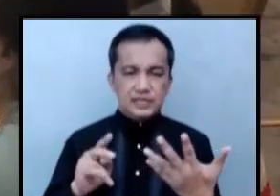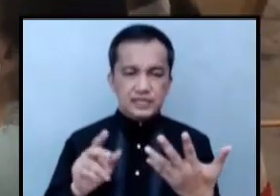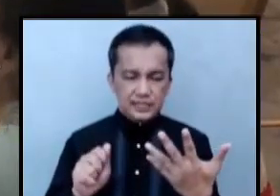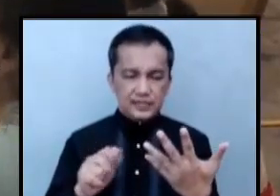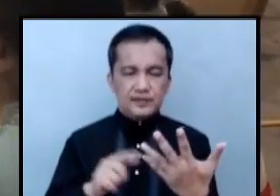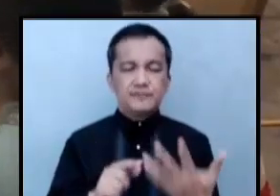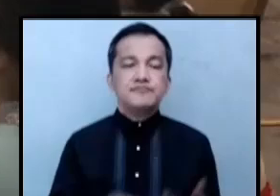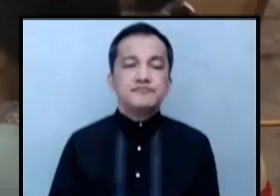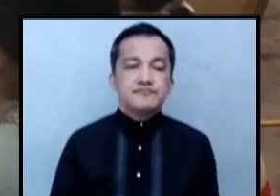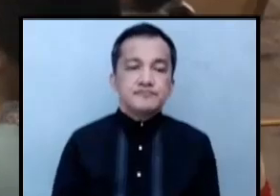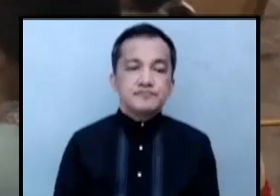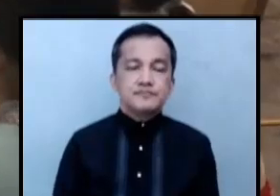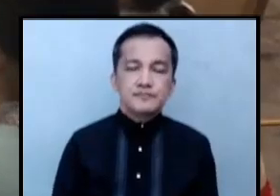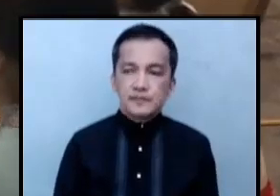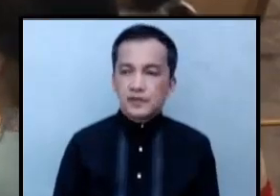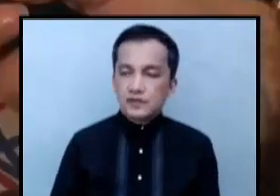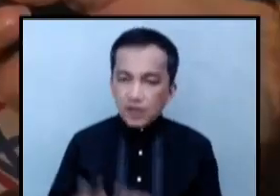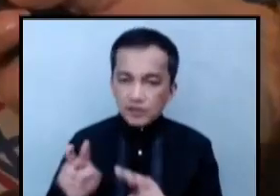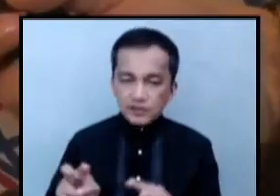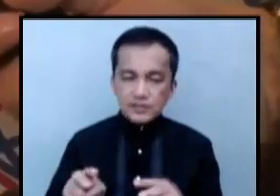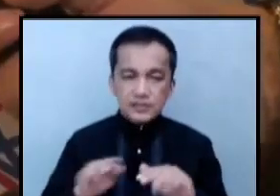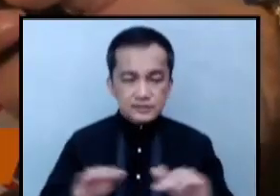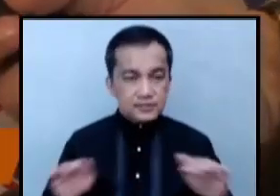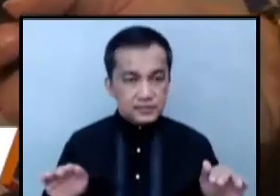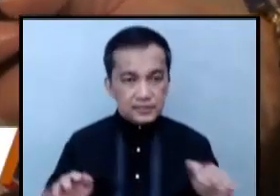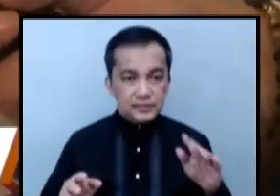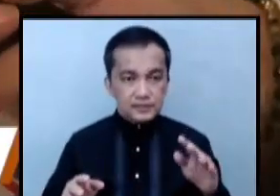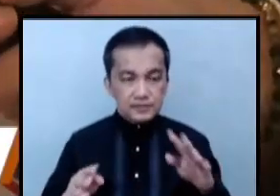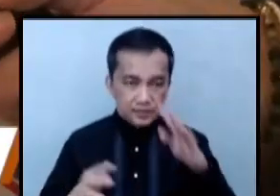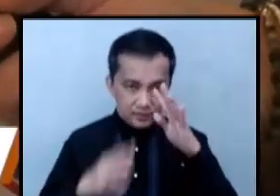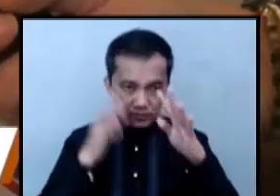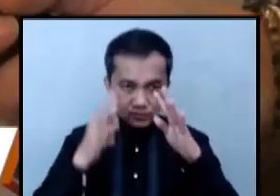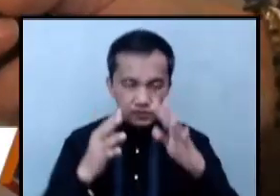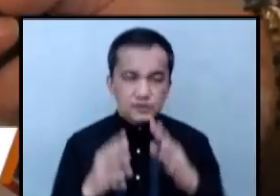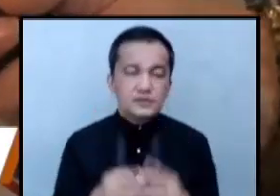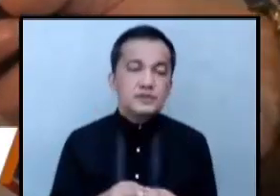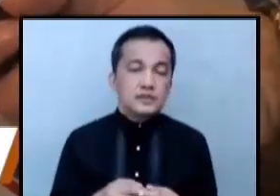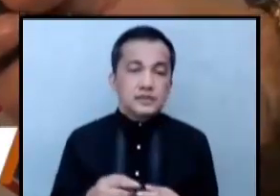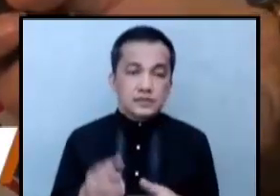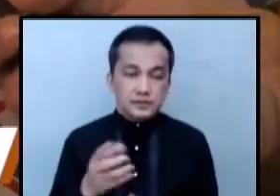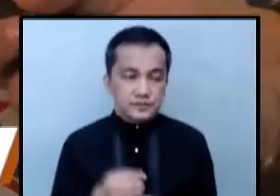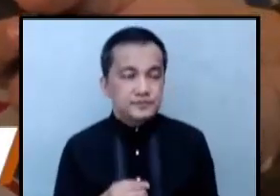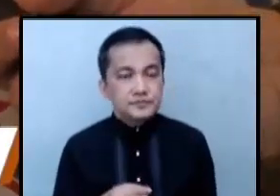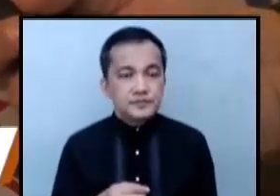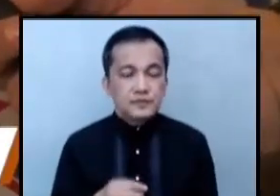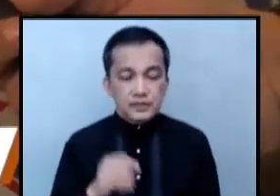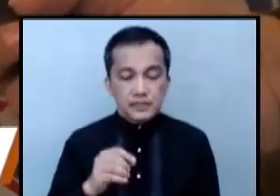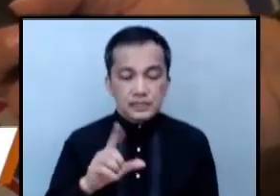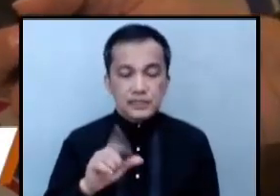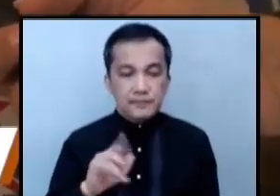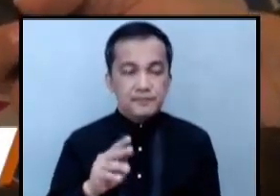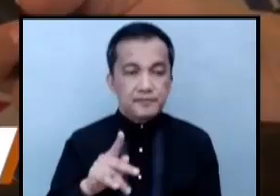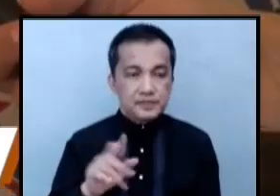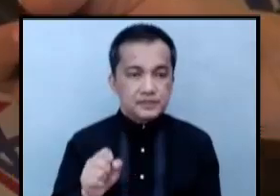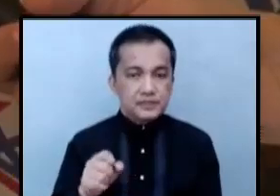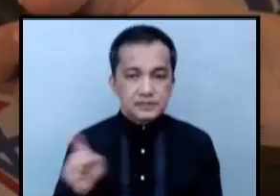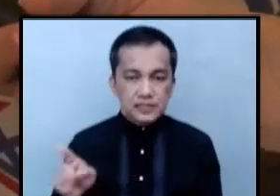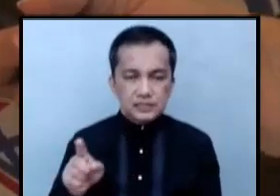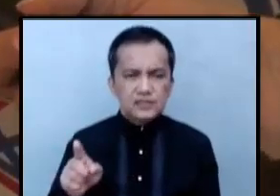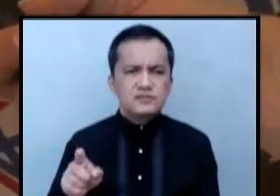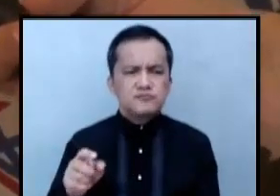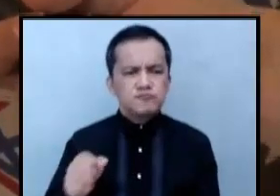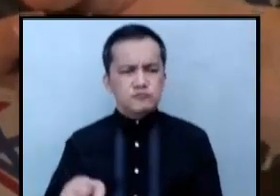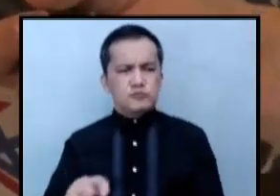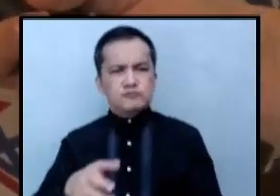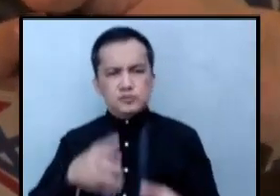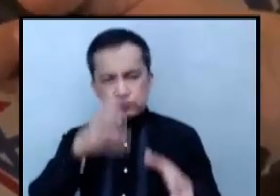these children are so creative. You know, aside from having this Lagro Olympic, they are very articulate, they are full of confidence.